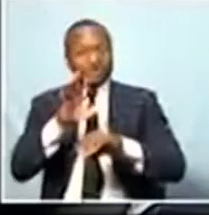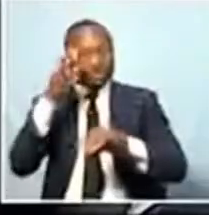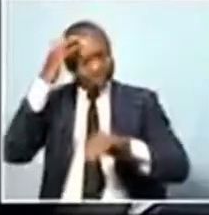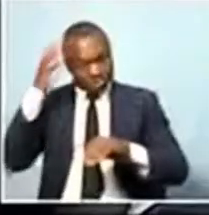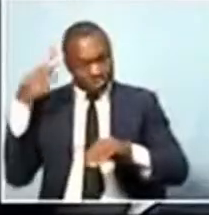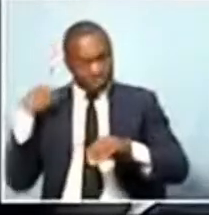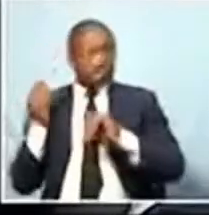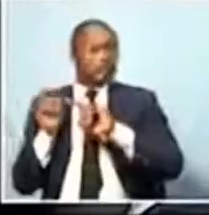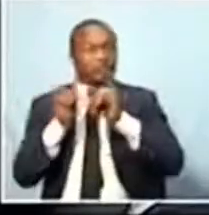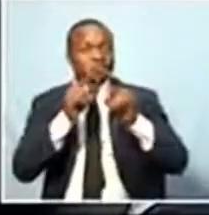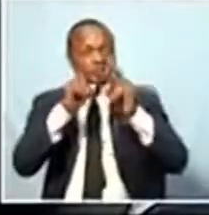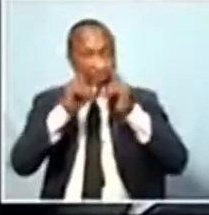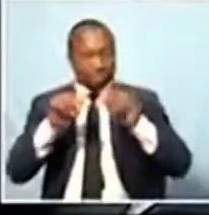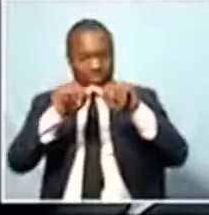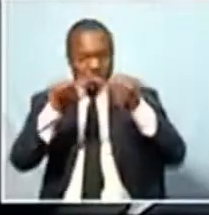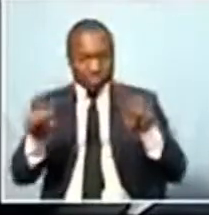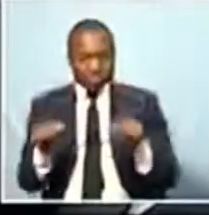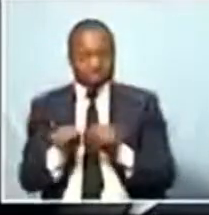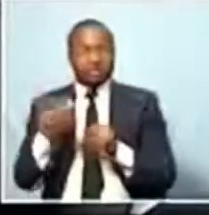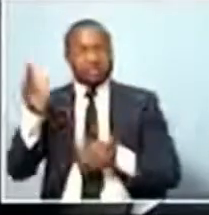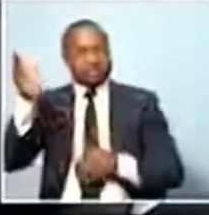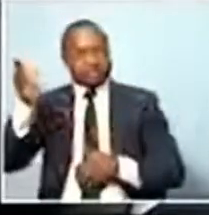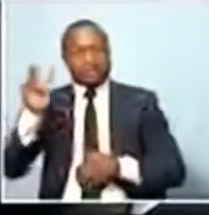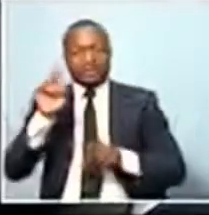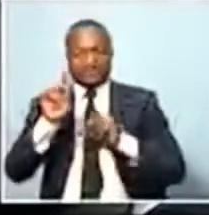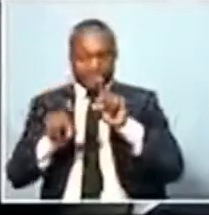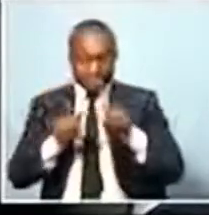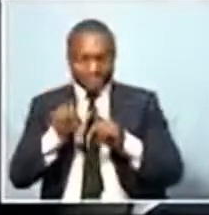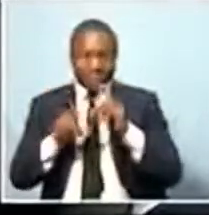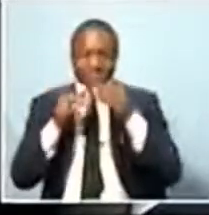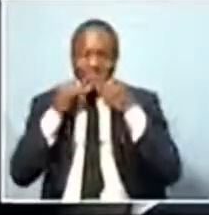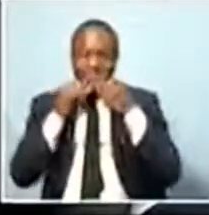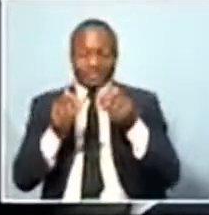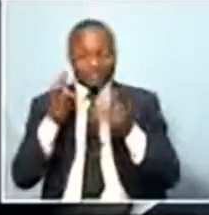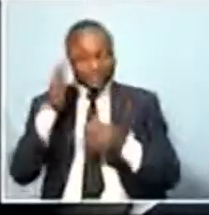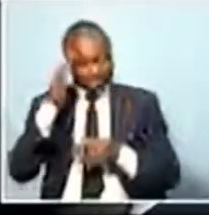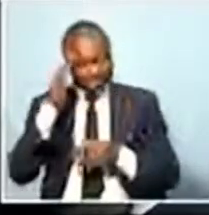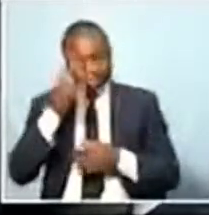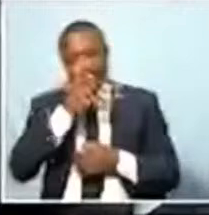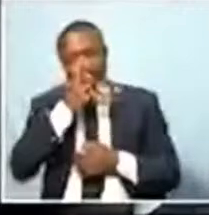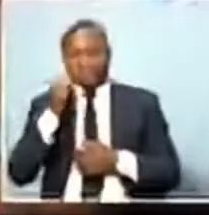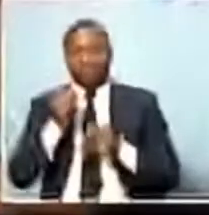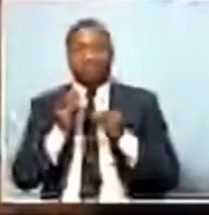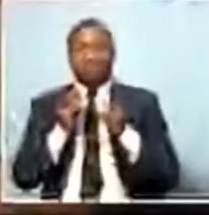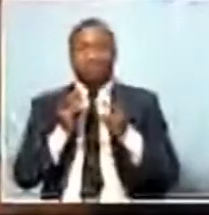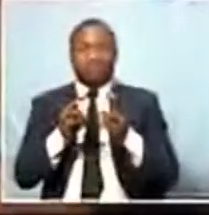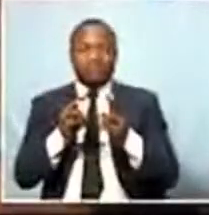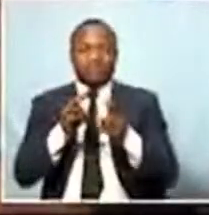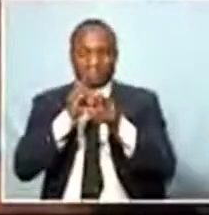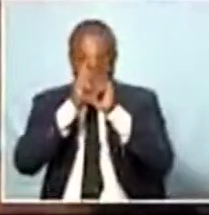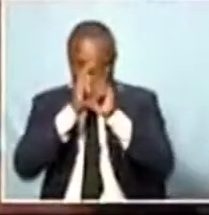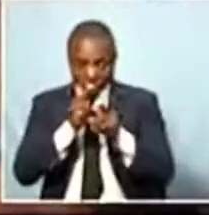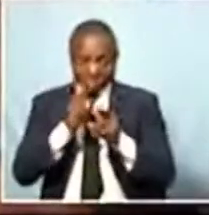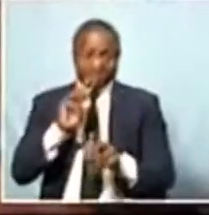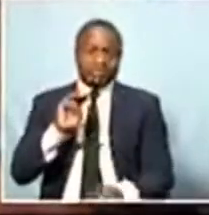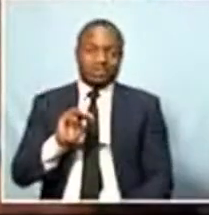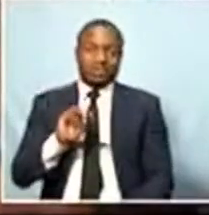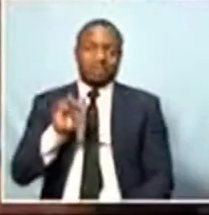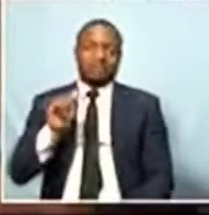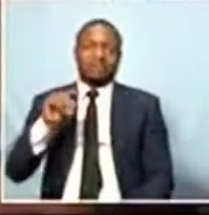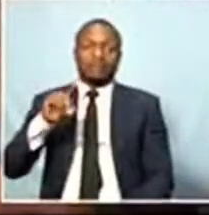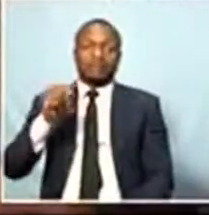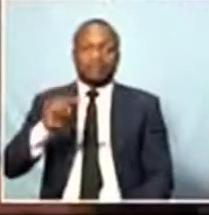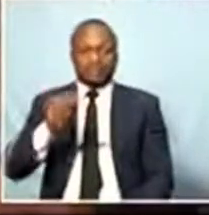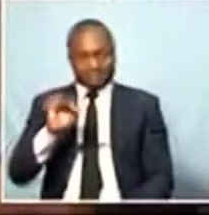areas to sensitize the people? Thank you. I know that the best way Honorable Mapani gestures that he would like to speak is to